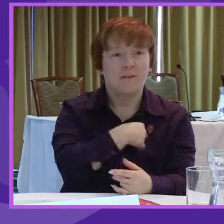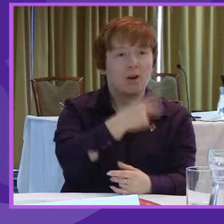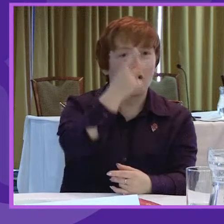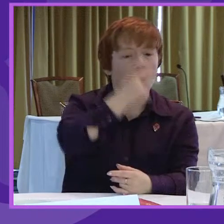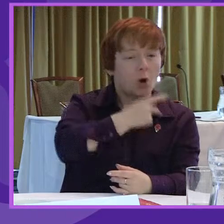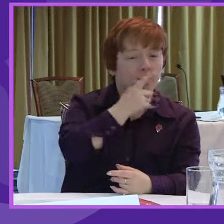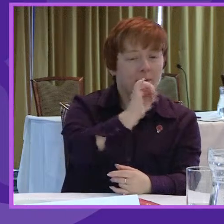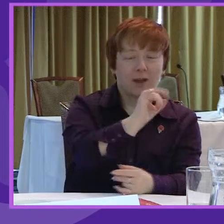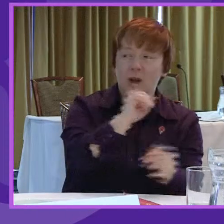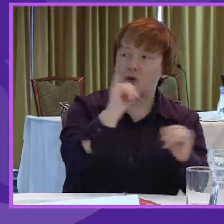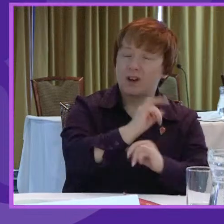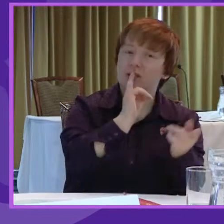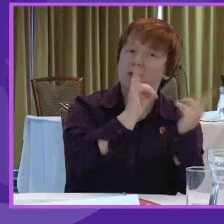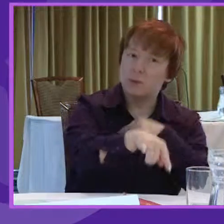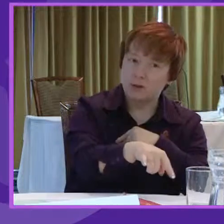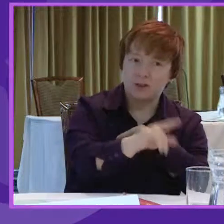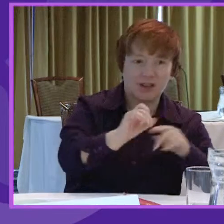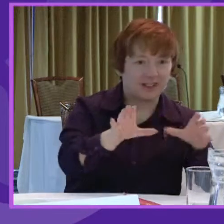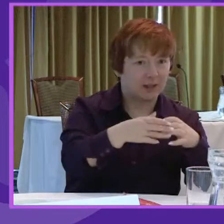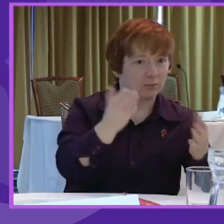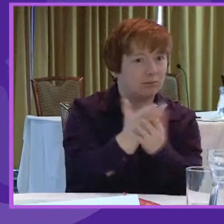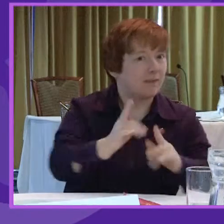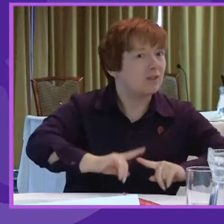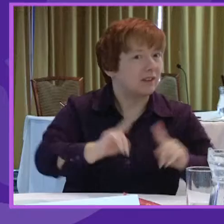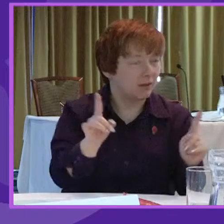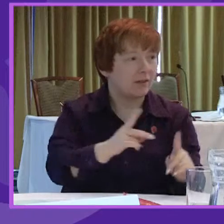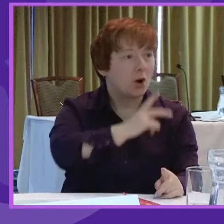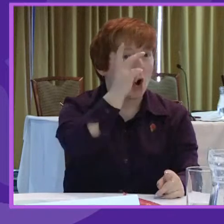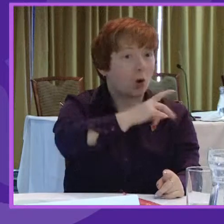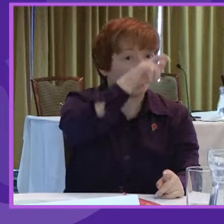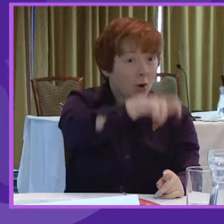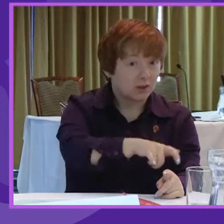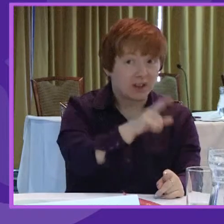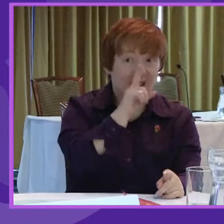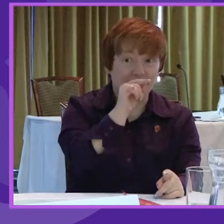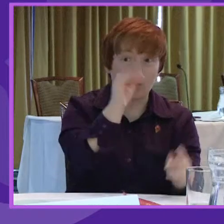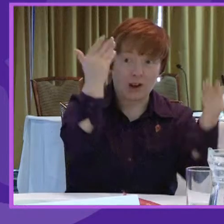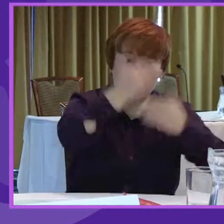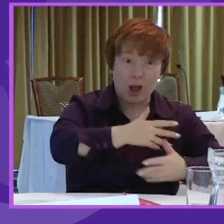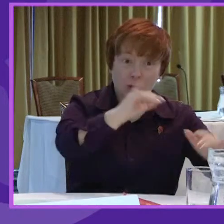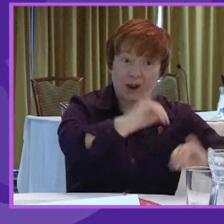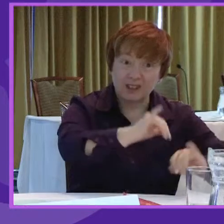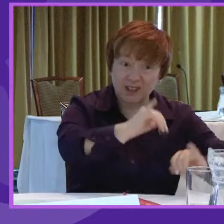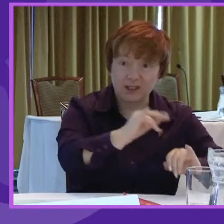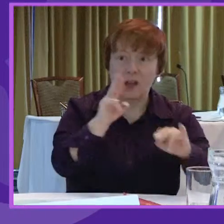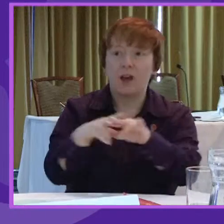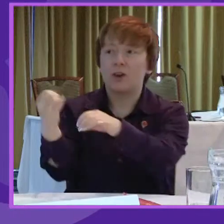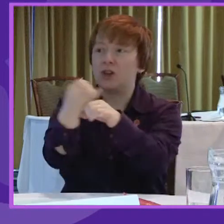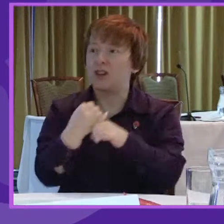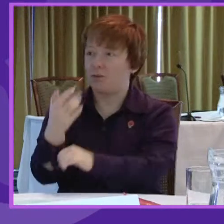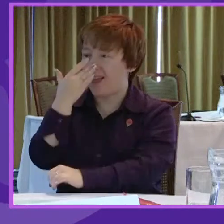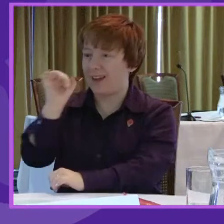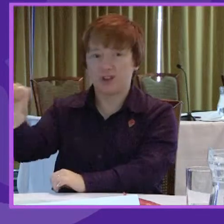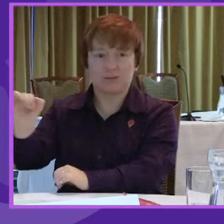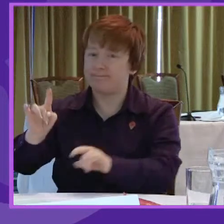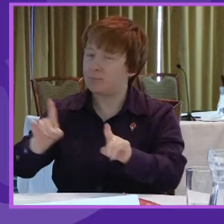responses, crisis teams are very, very different. If you're an older person with a crisis at 11 o'clock at night, you won't get the same service as someone who's of